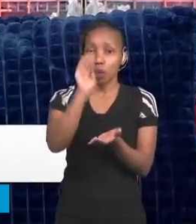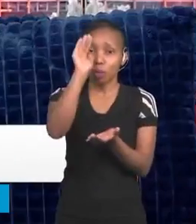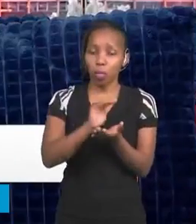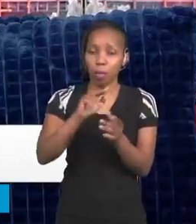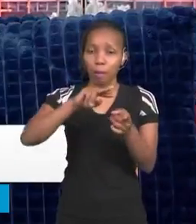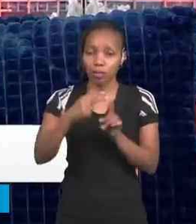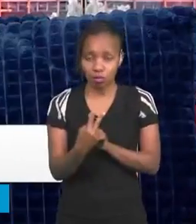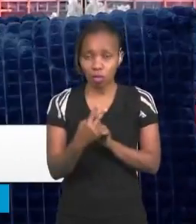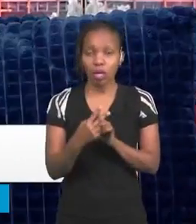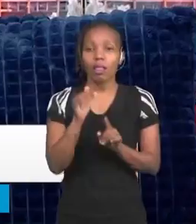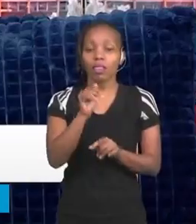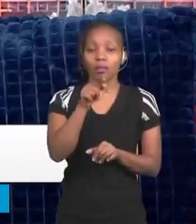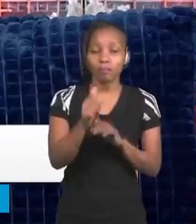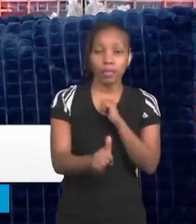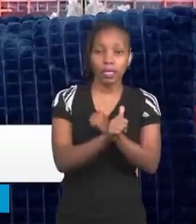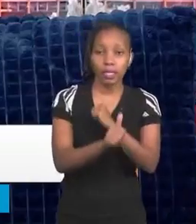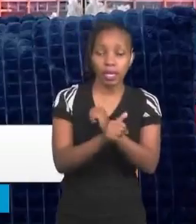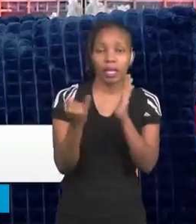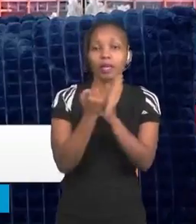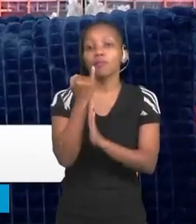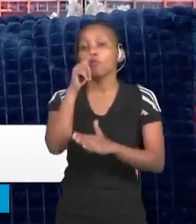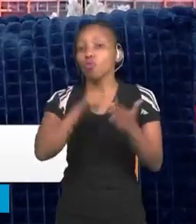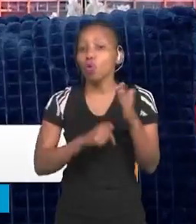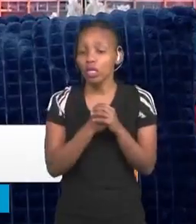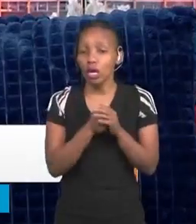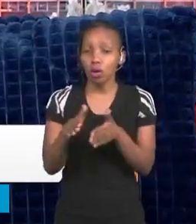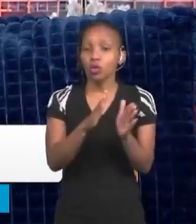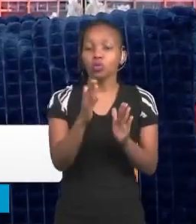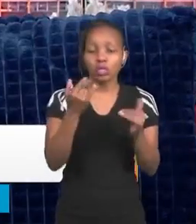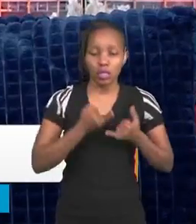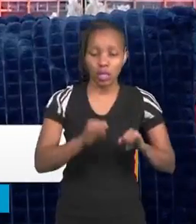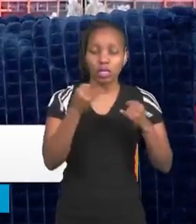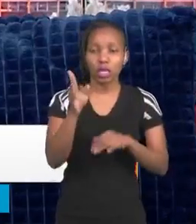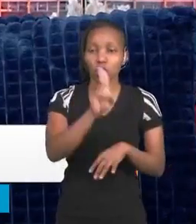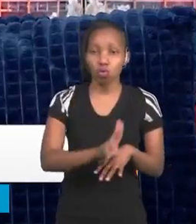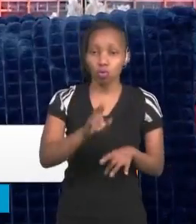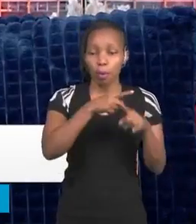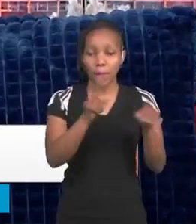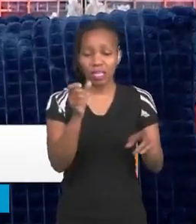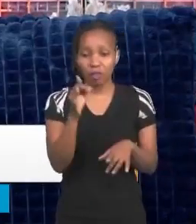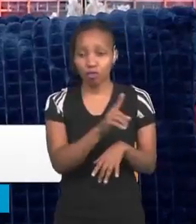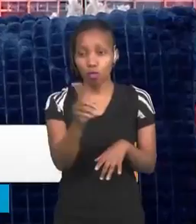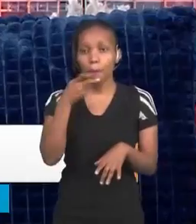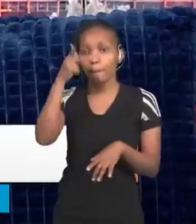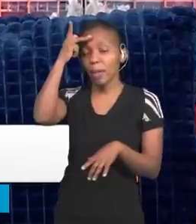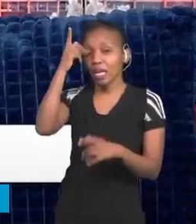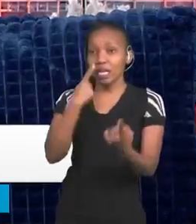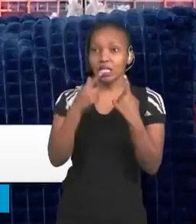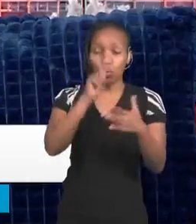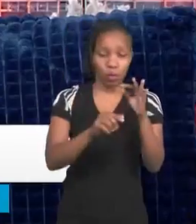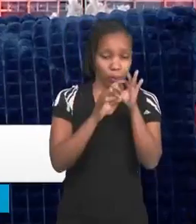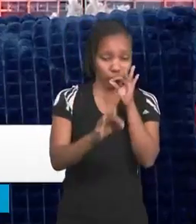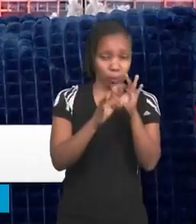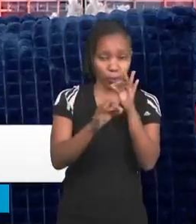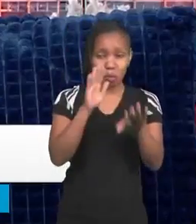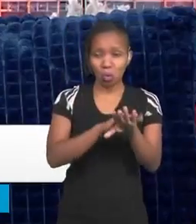harm. And that is why it increases their chances of trying to use it. But if your parent ever told you, Changa is